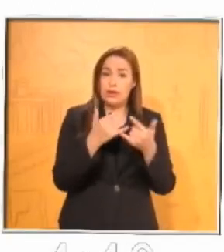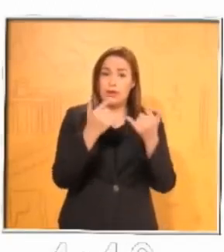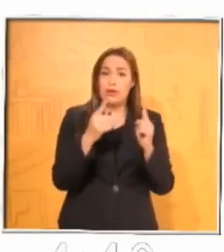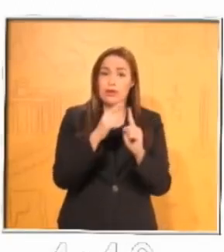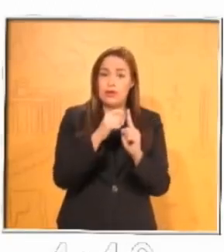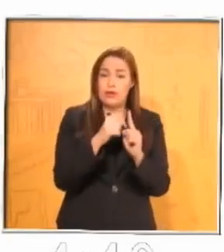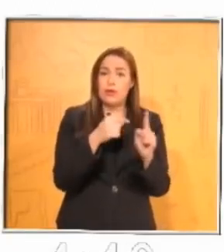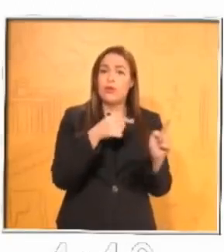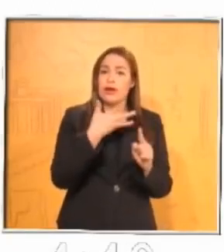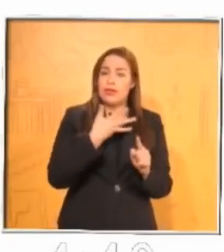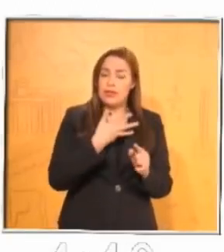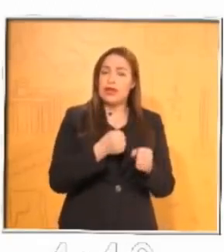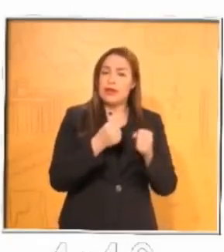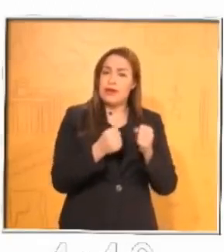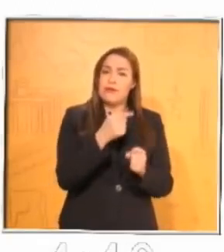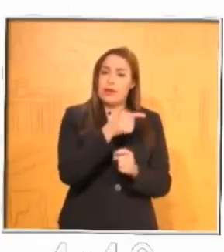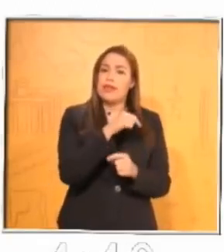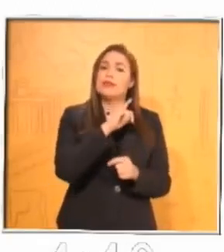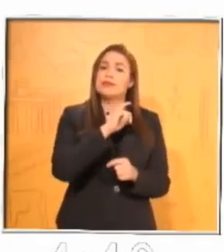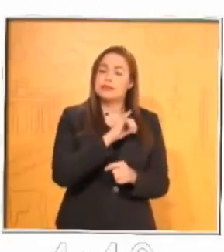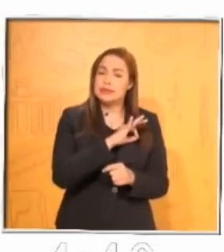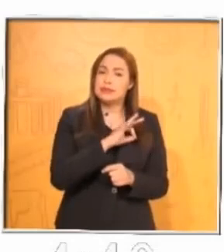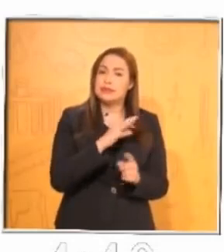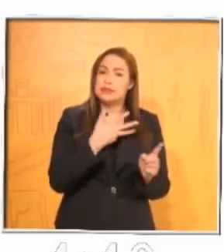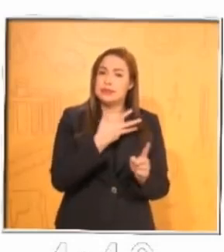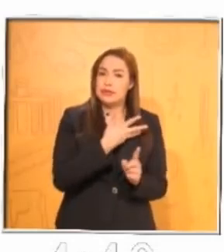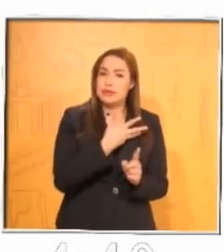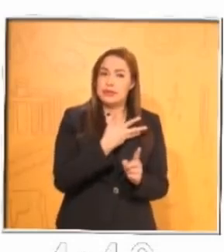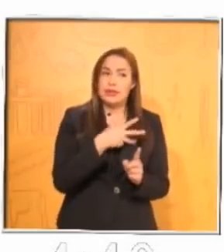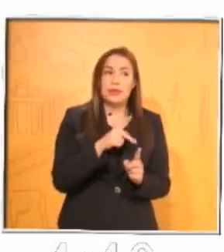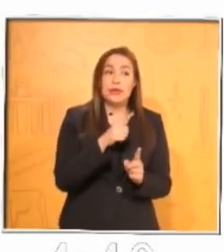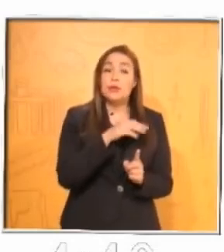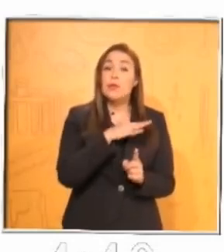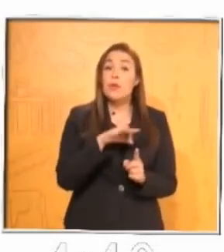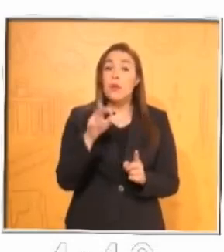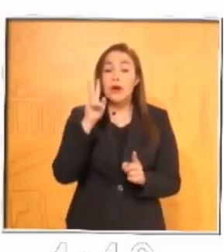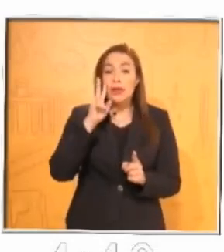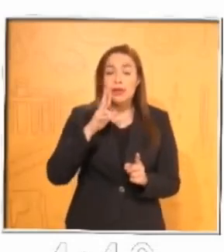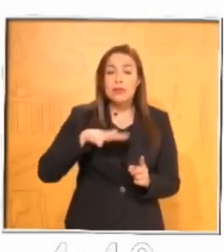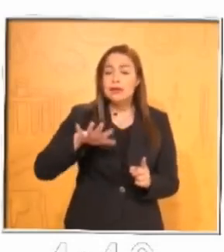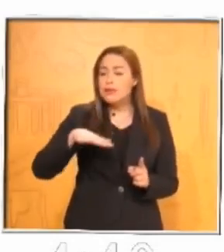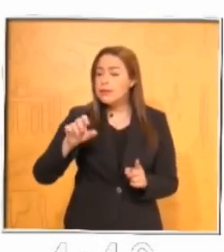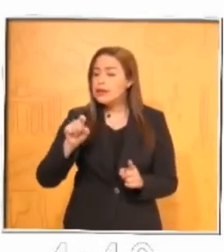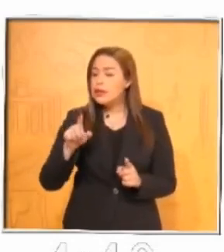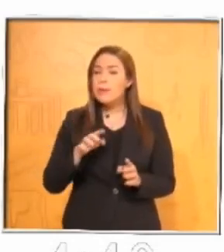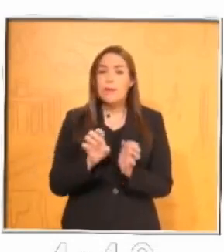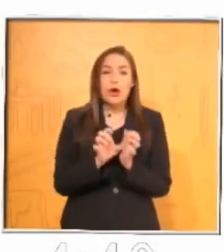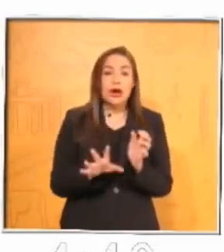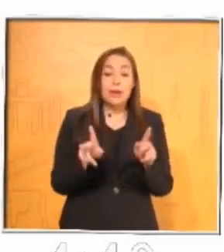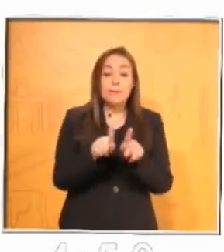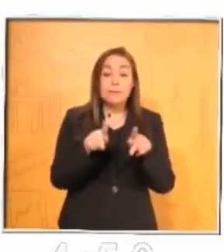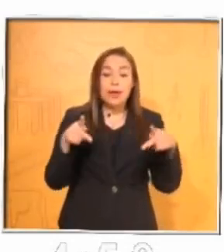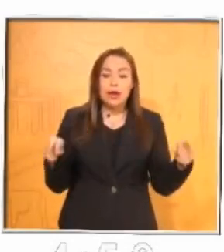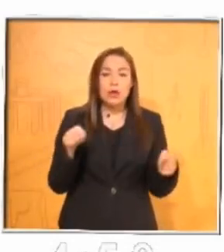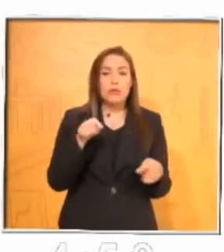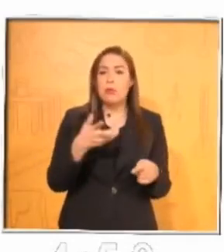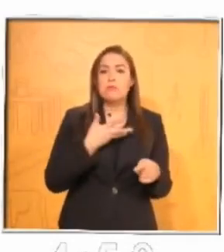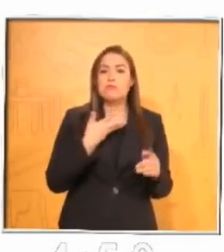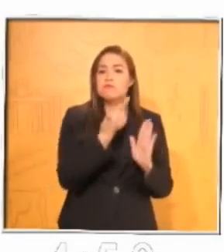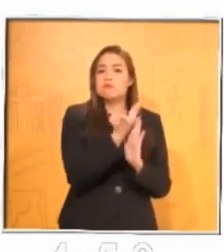a cover. But there are a lot of comic strips that you can find in the newspaper, so they are not going to have a cover.